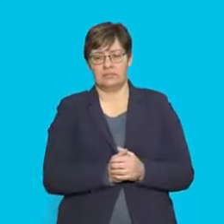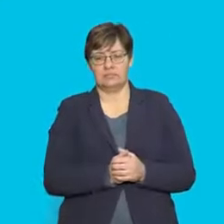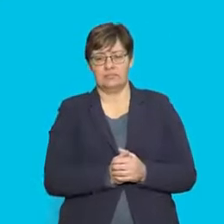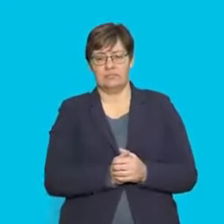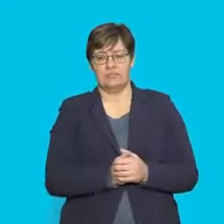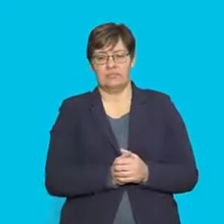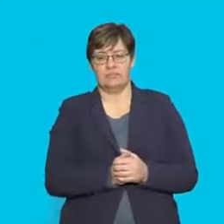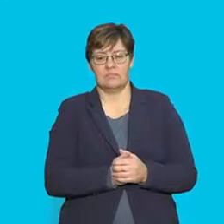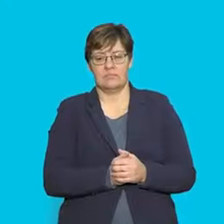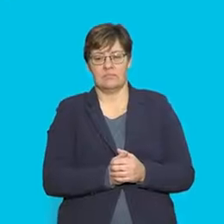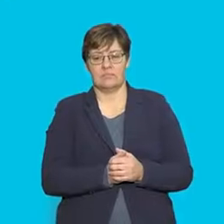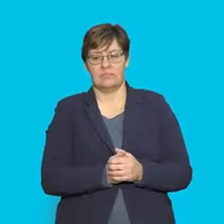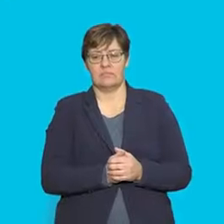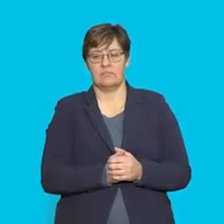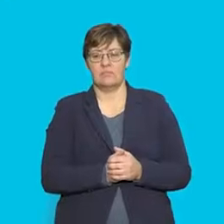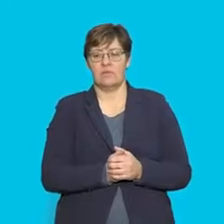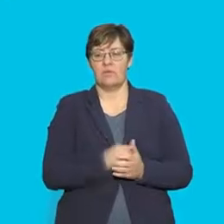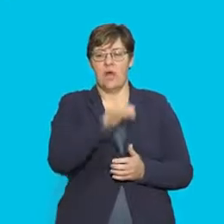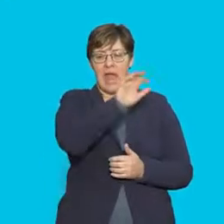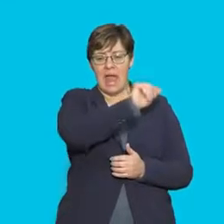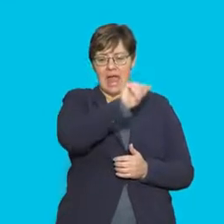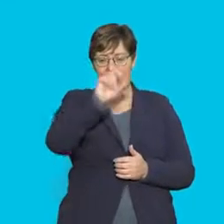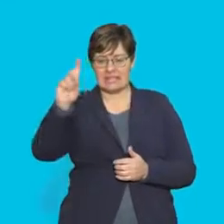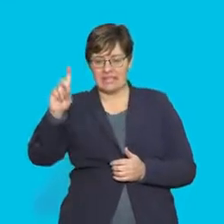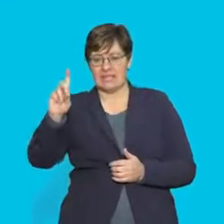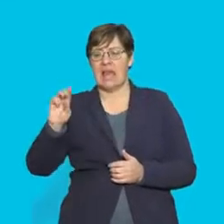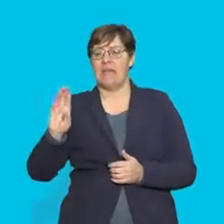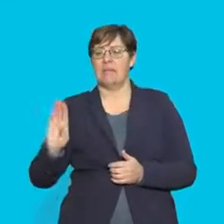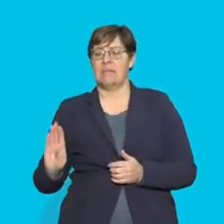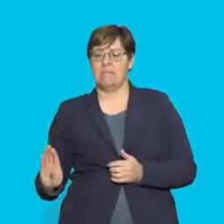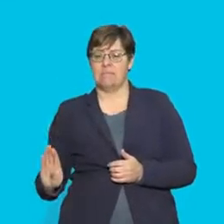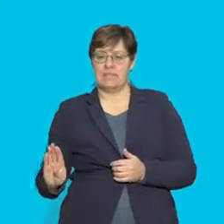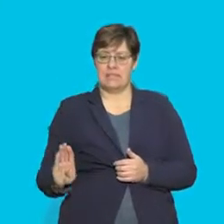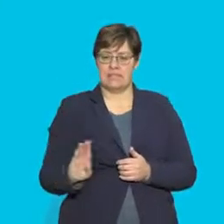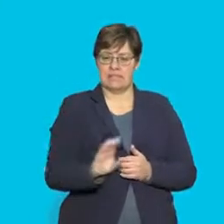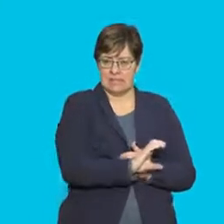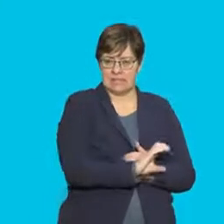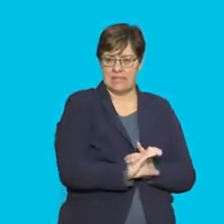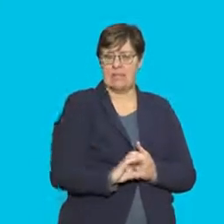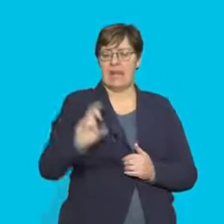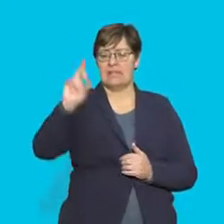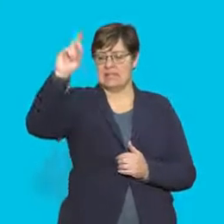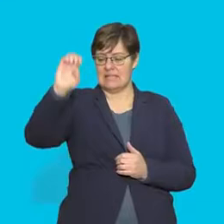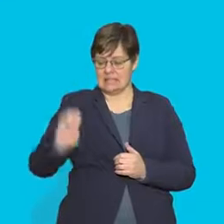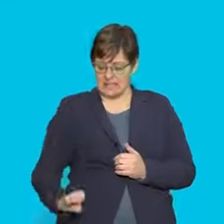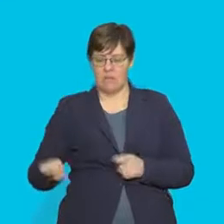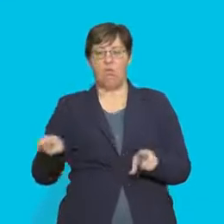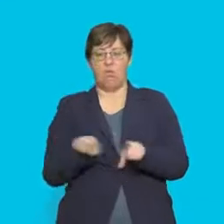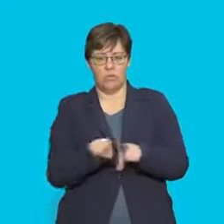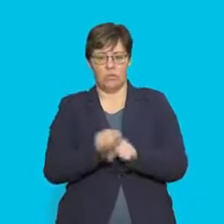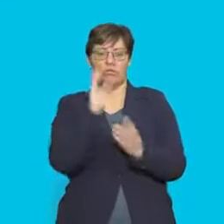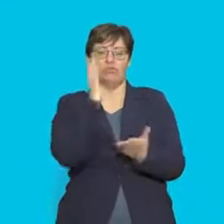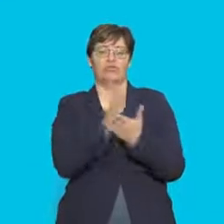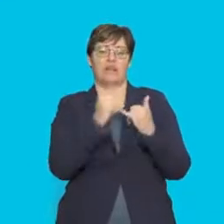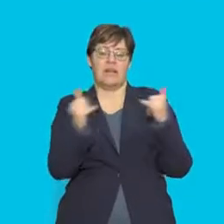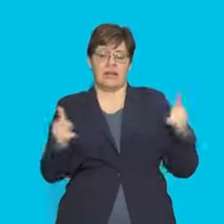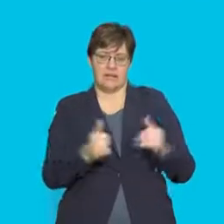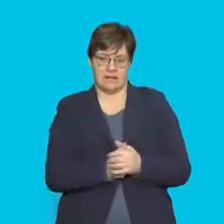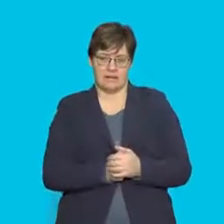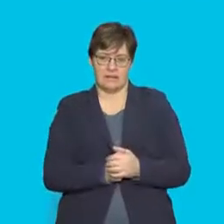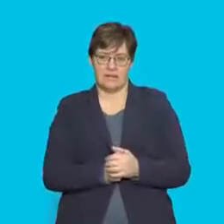these are straight lines. EF is drawn, also a straight line, such that, or so